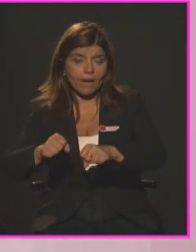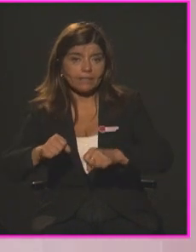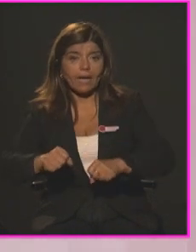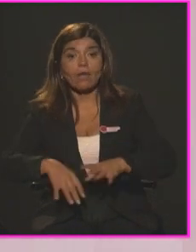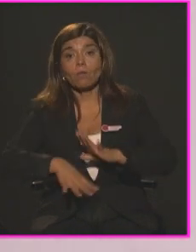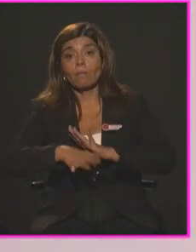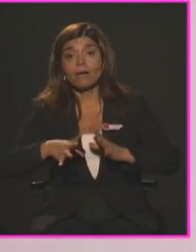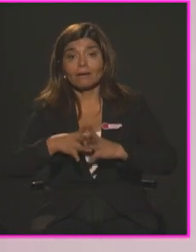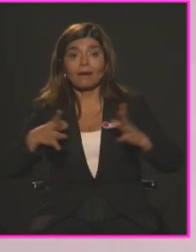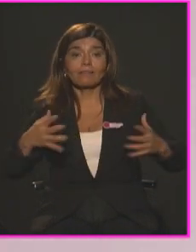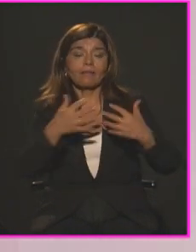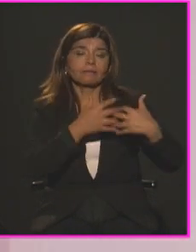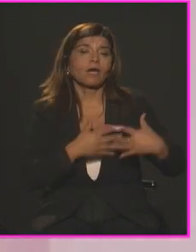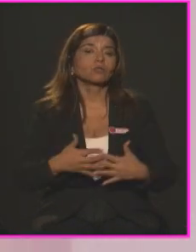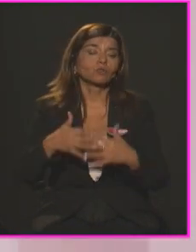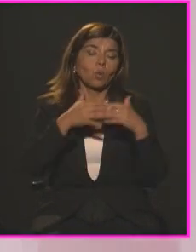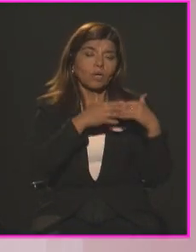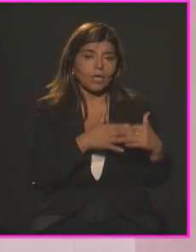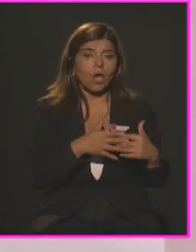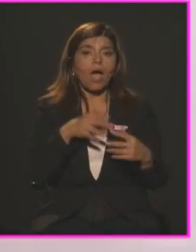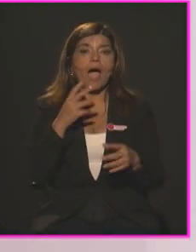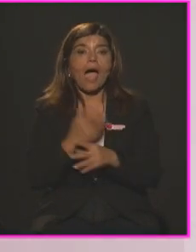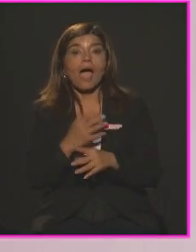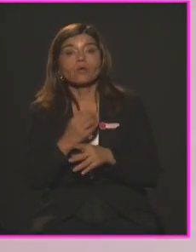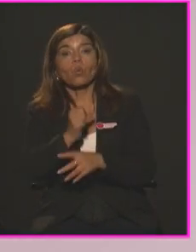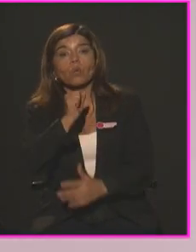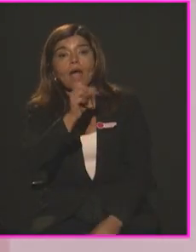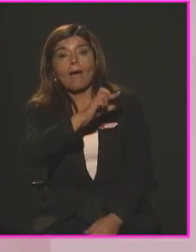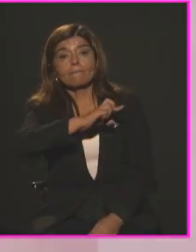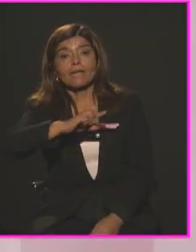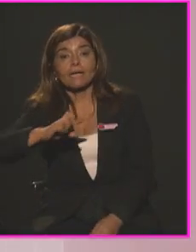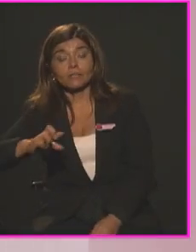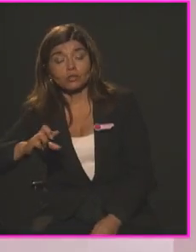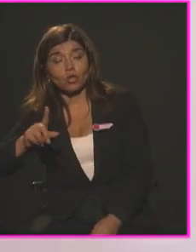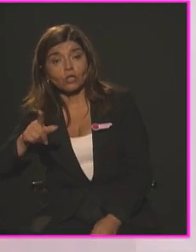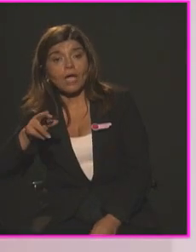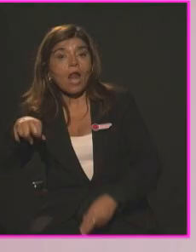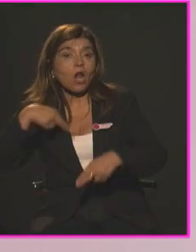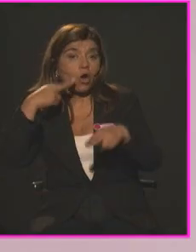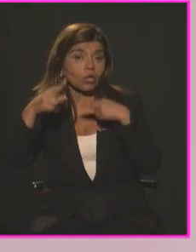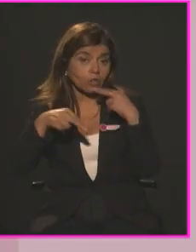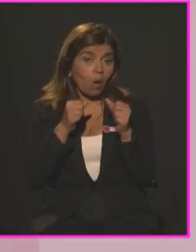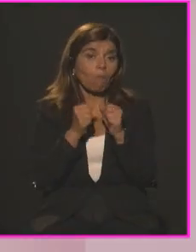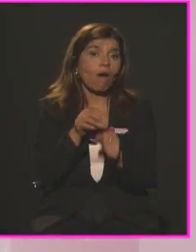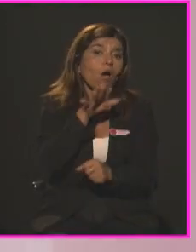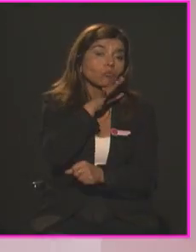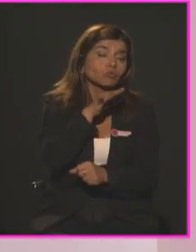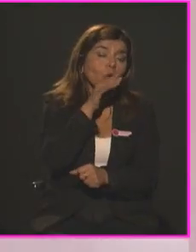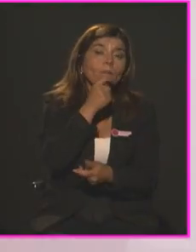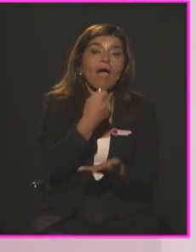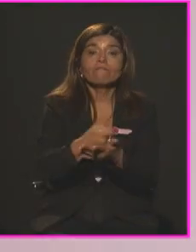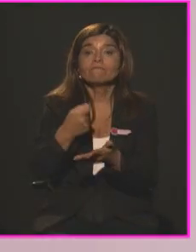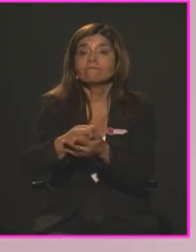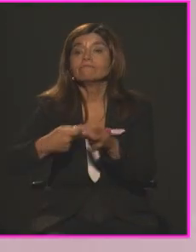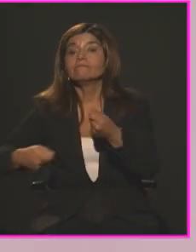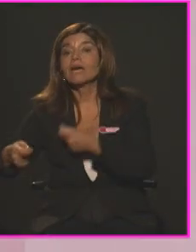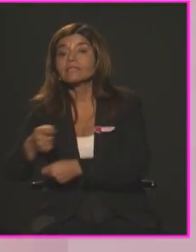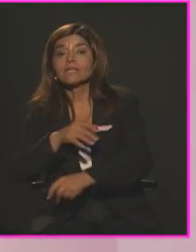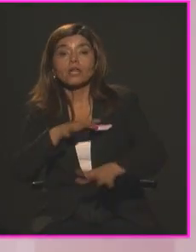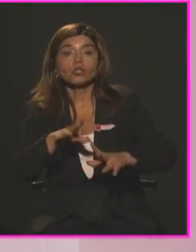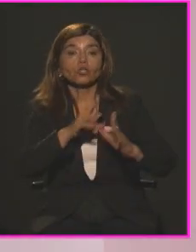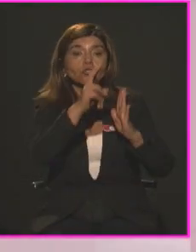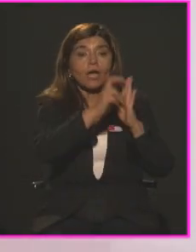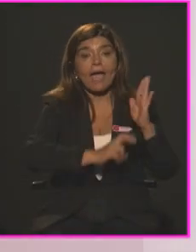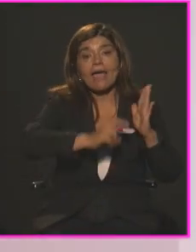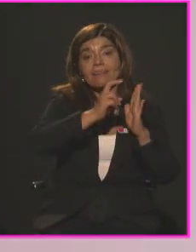Good To Go. It's an app on your phone that restaurants can use to sell product at a discount at the end of the night